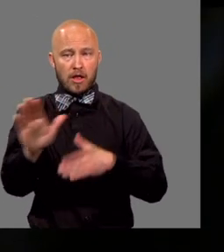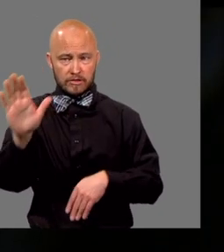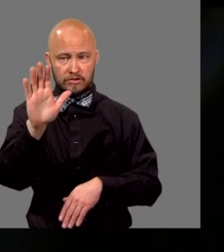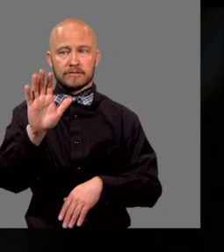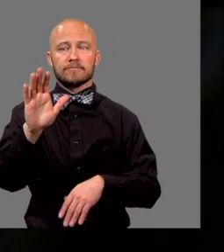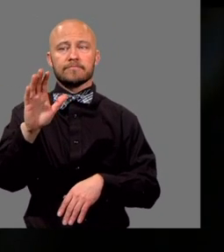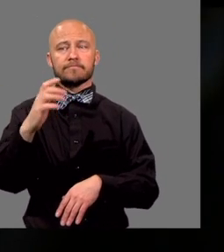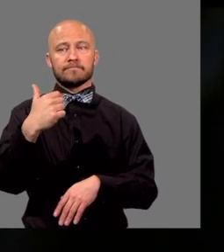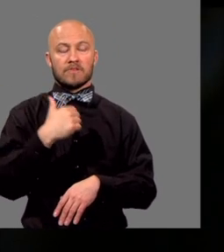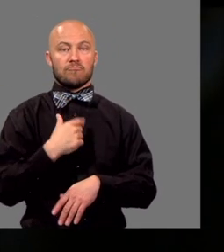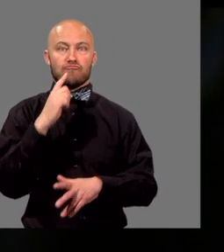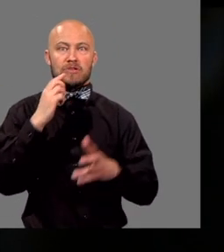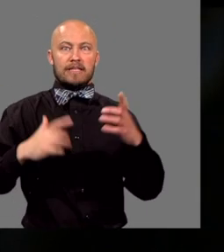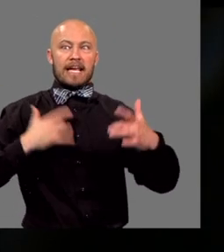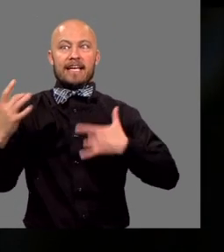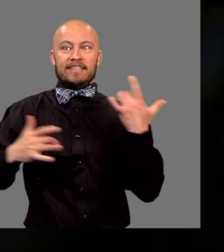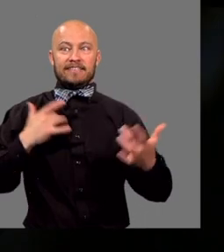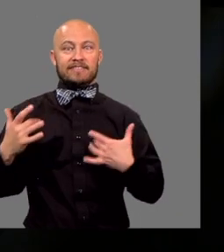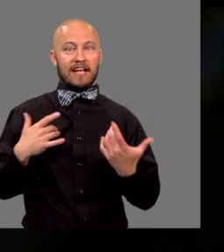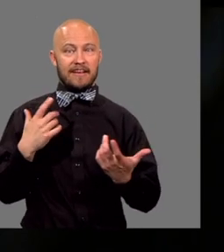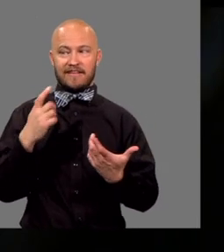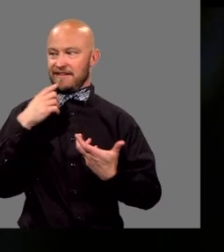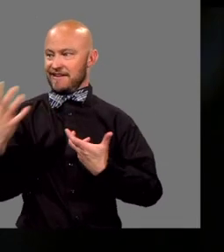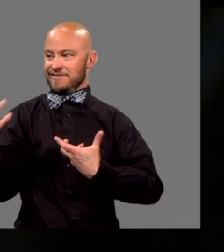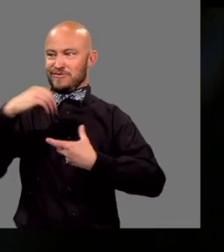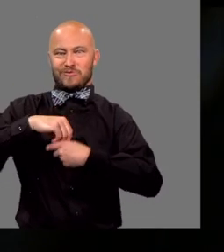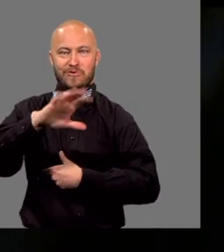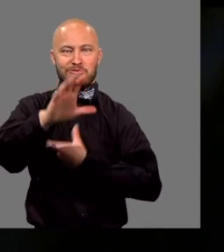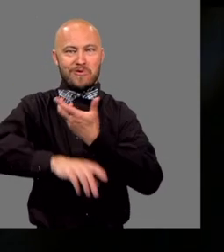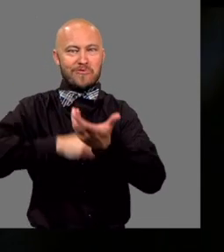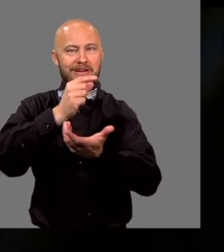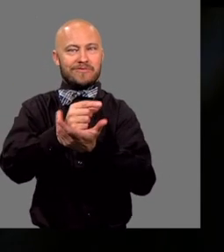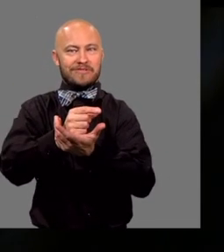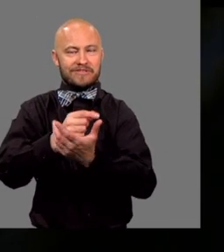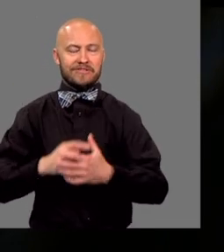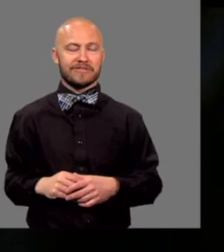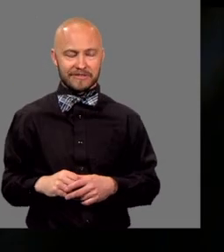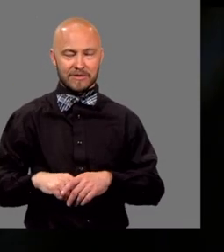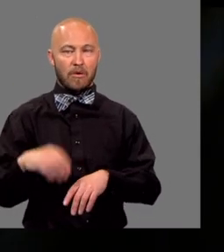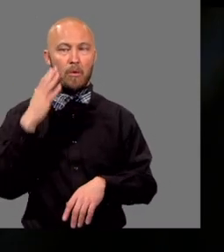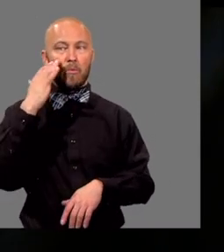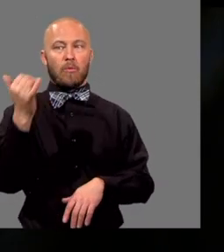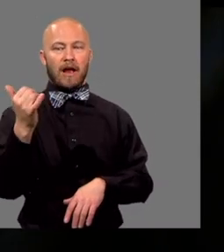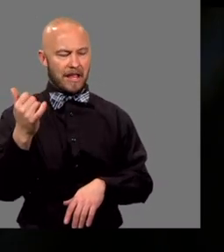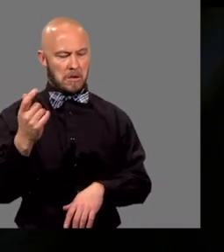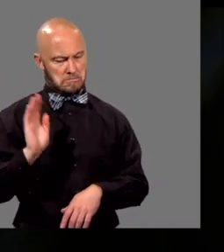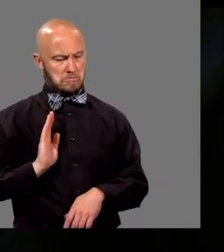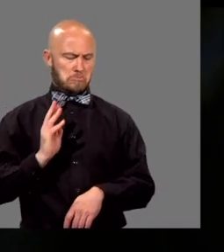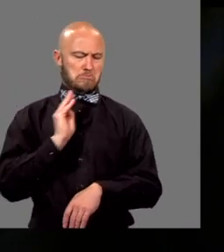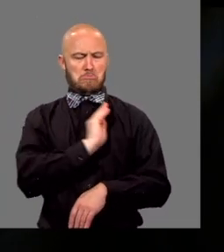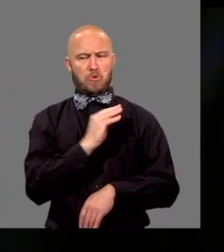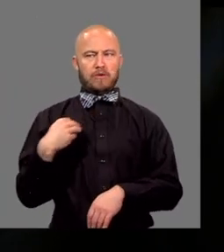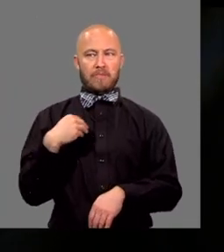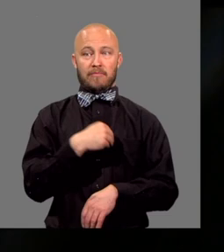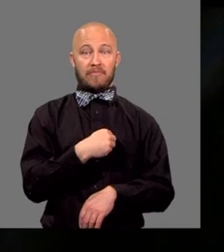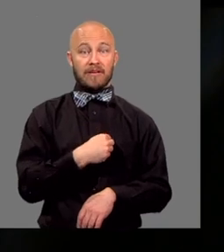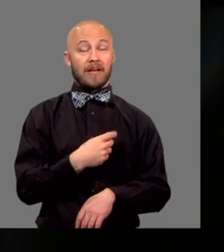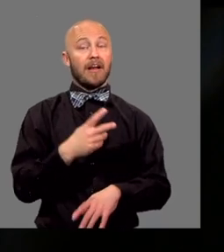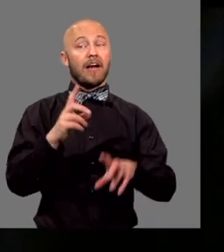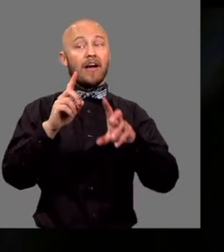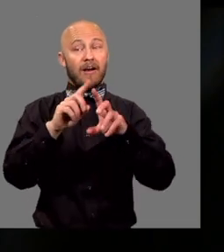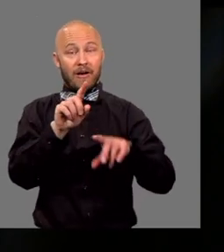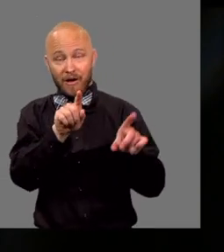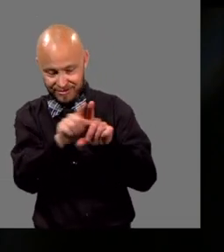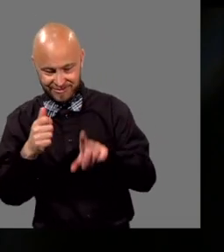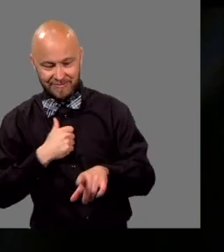Occupational Education, I was thrilled to learn I would be a part of your graduation, not because I was a board member, but because I am